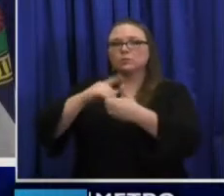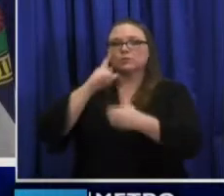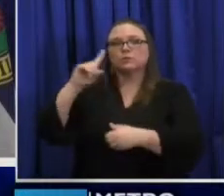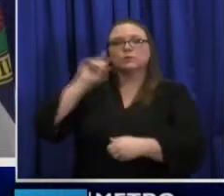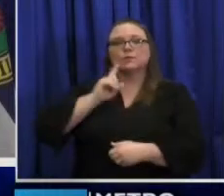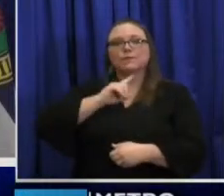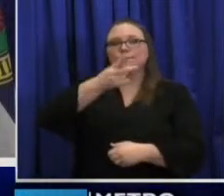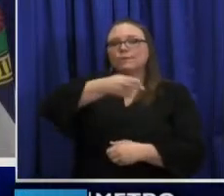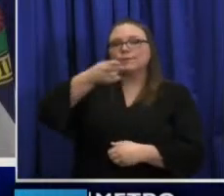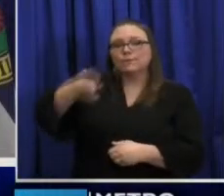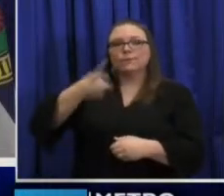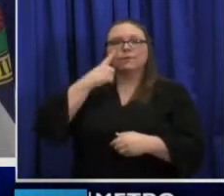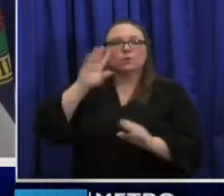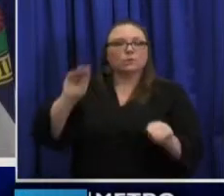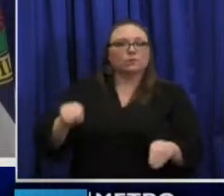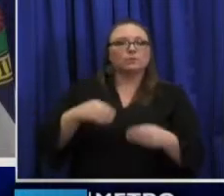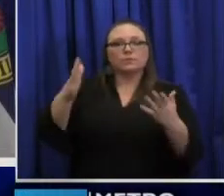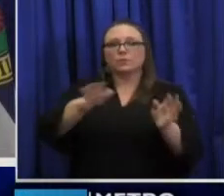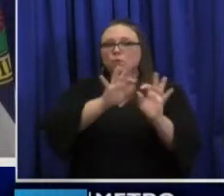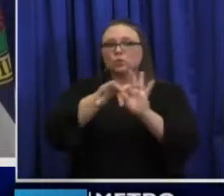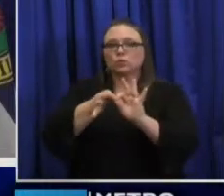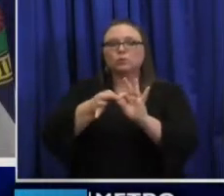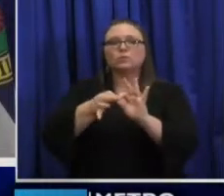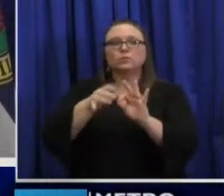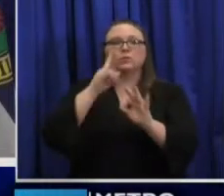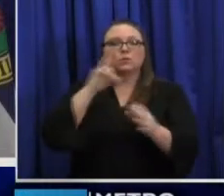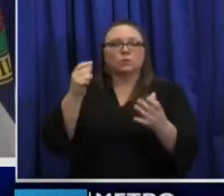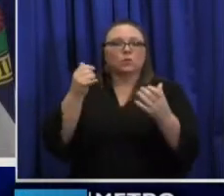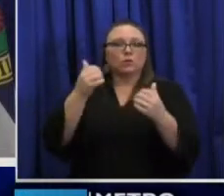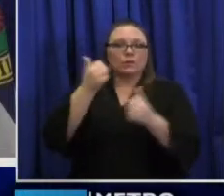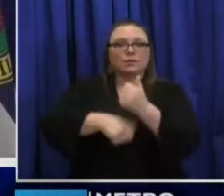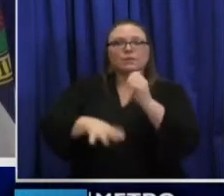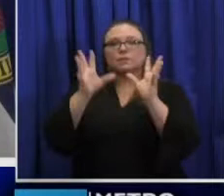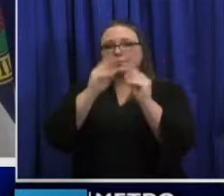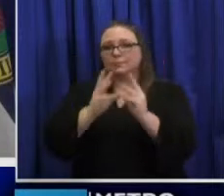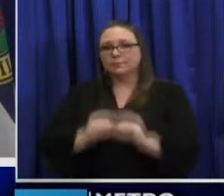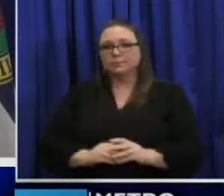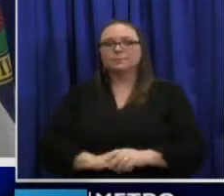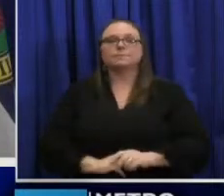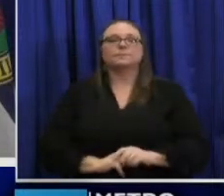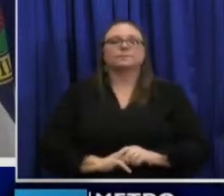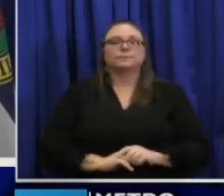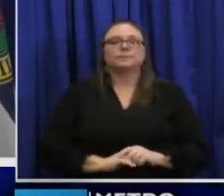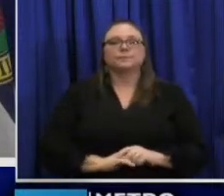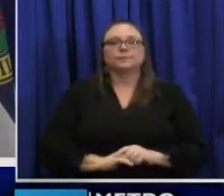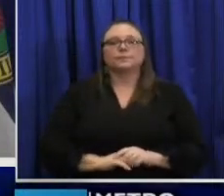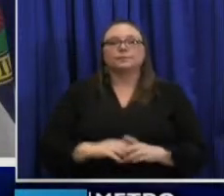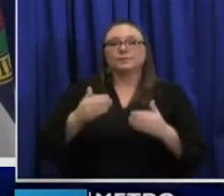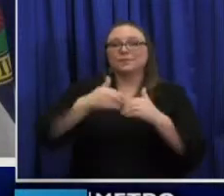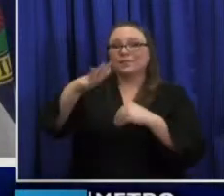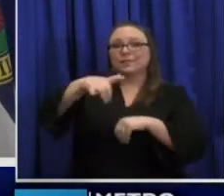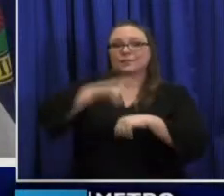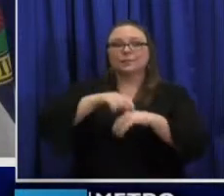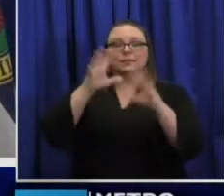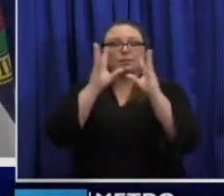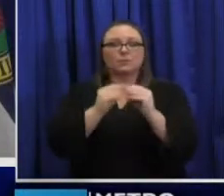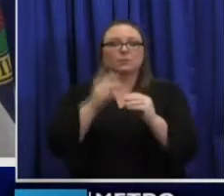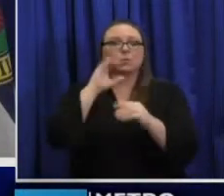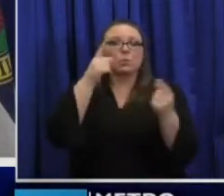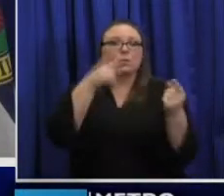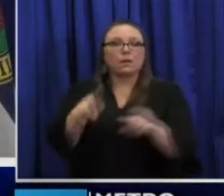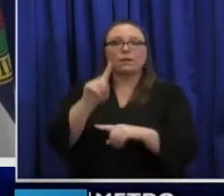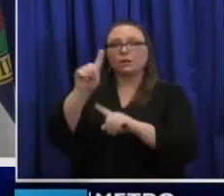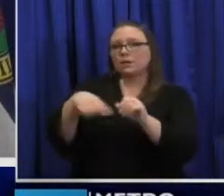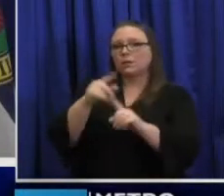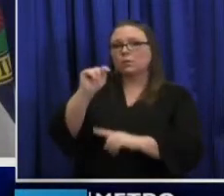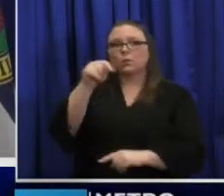the Deaf and Hard of Hearing for providing the ASL translation at these press briefings. The next COVID press briefing will air